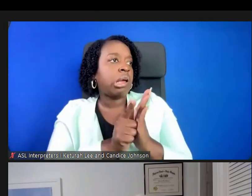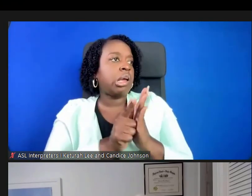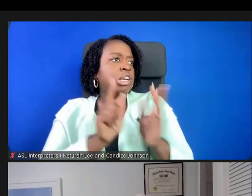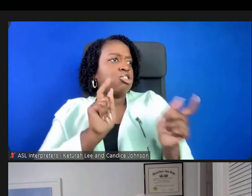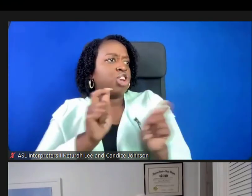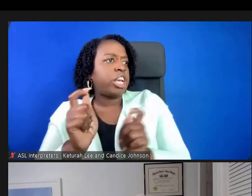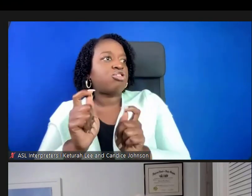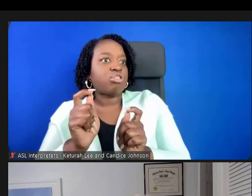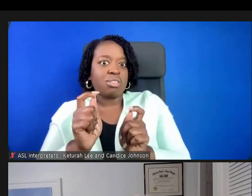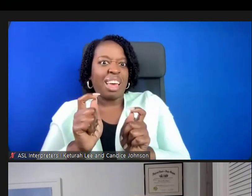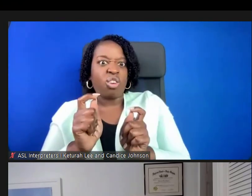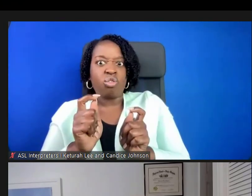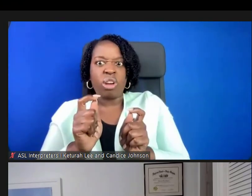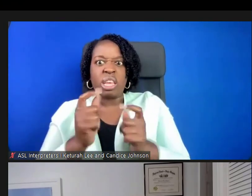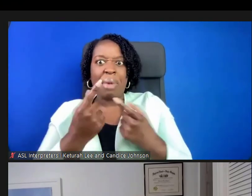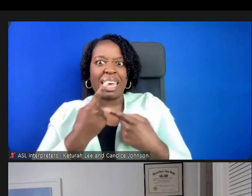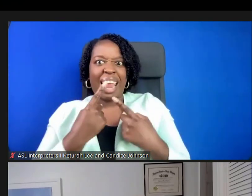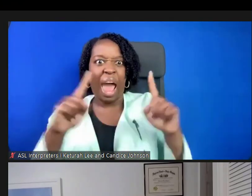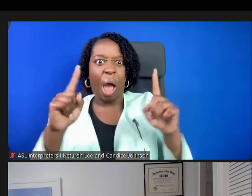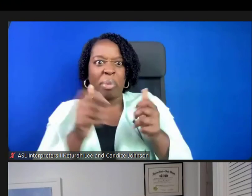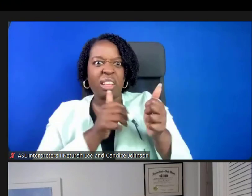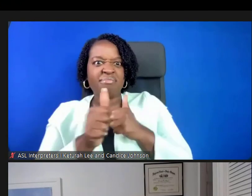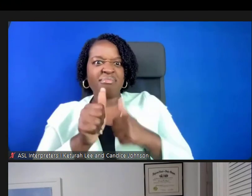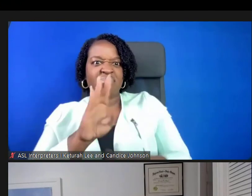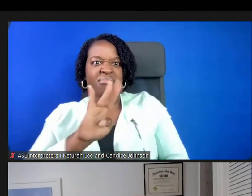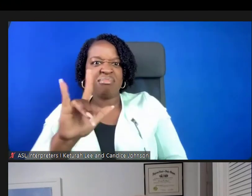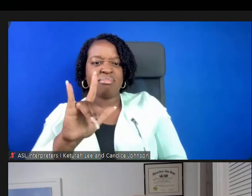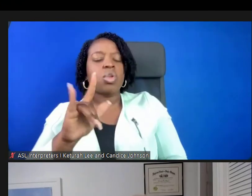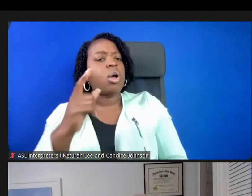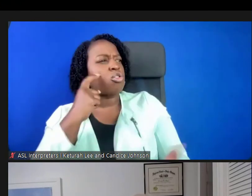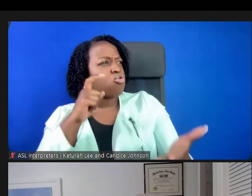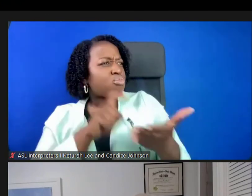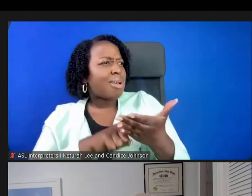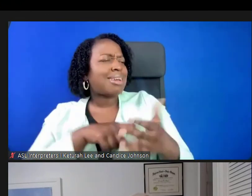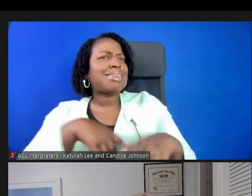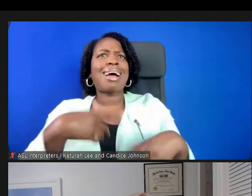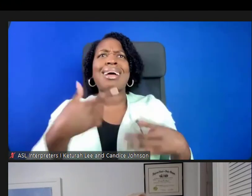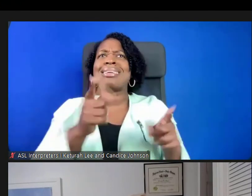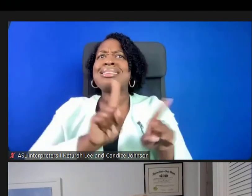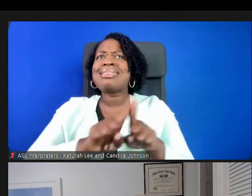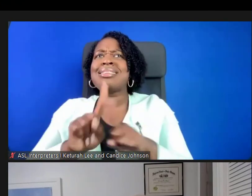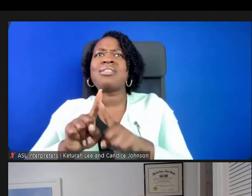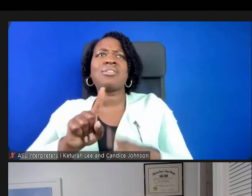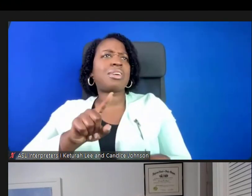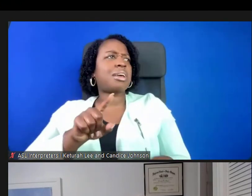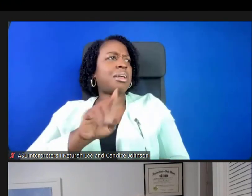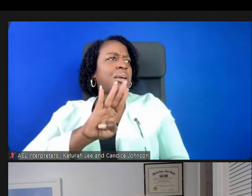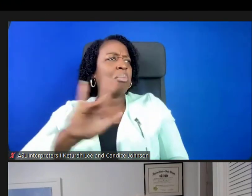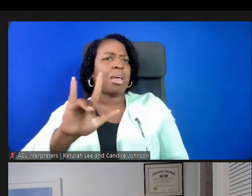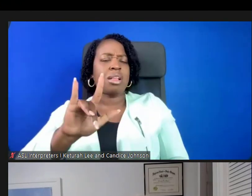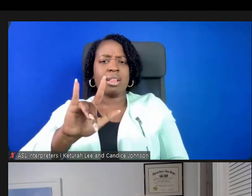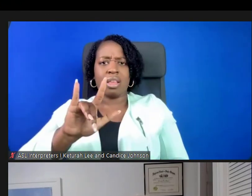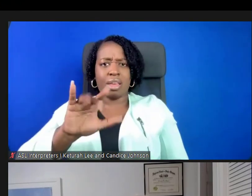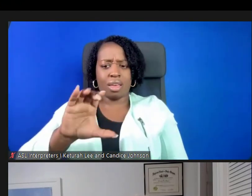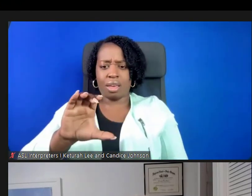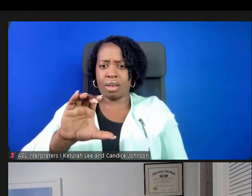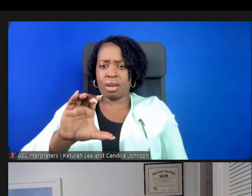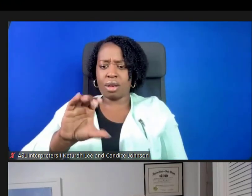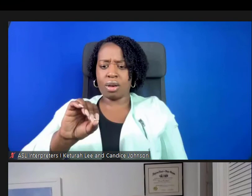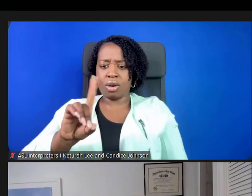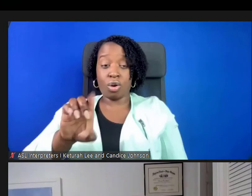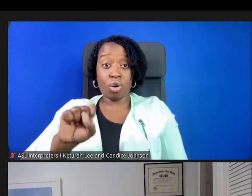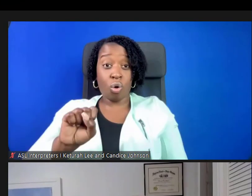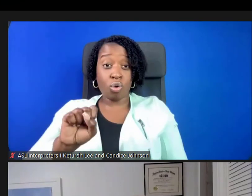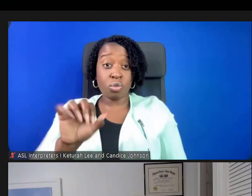that happen. And some of that has to do with recognizing and testing different kinds of billing codes. And then other, very